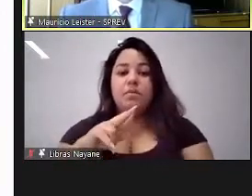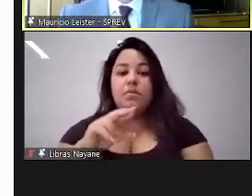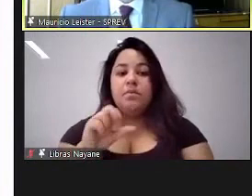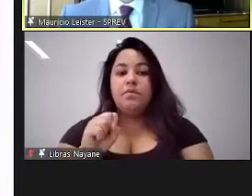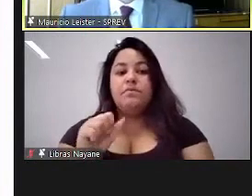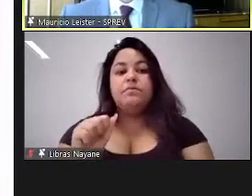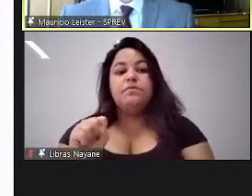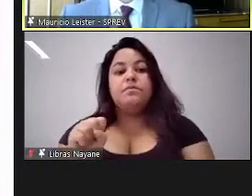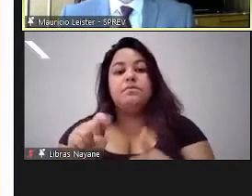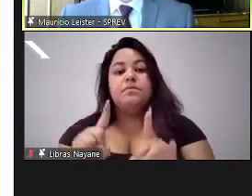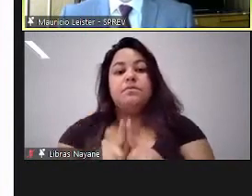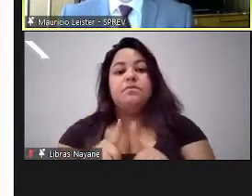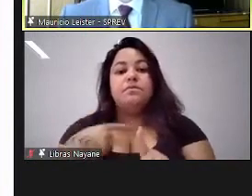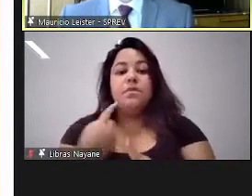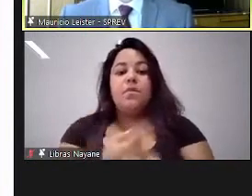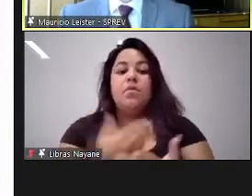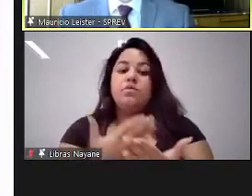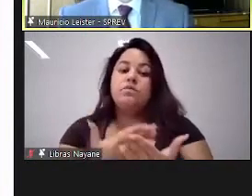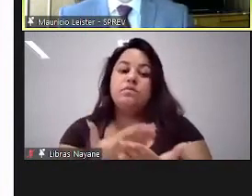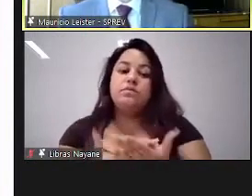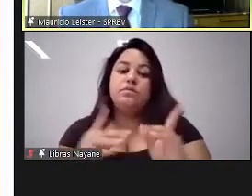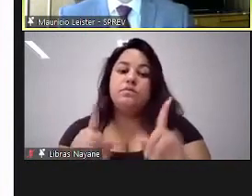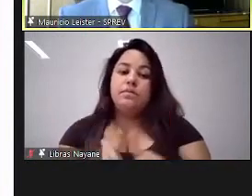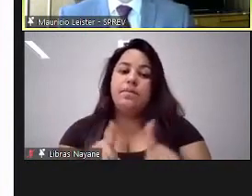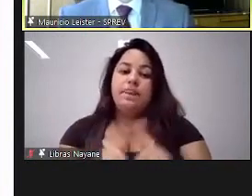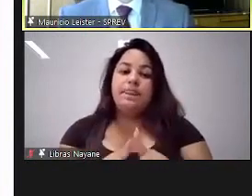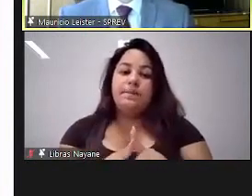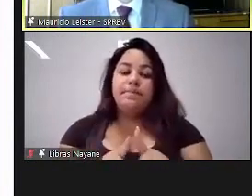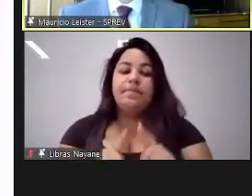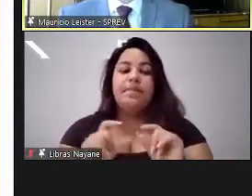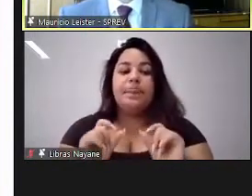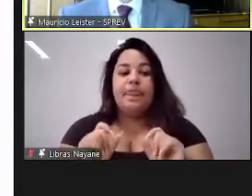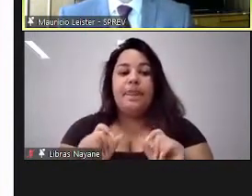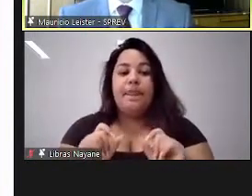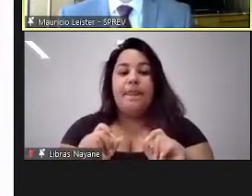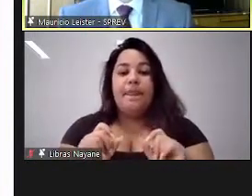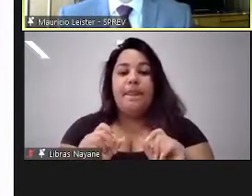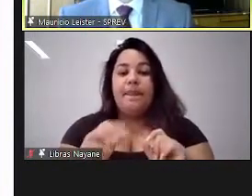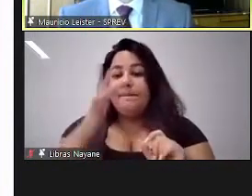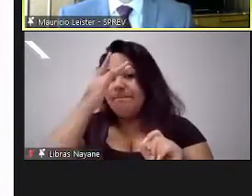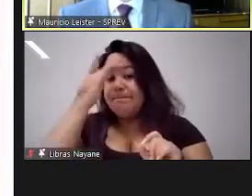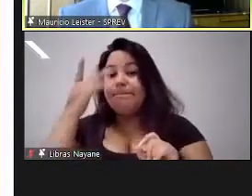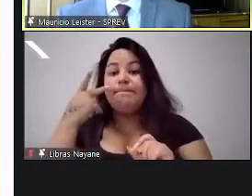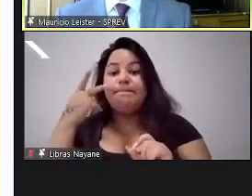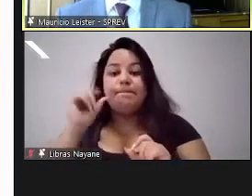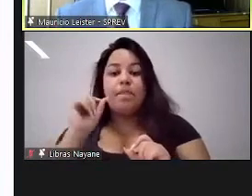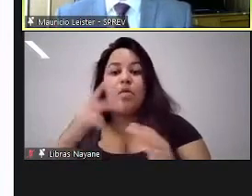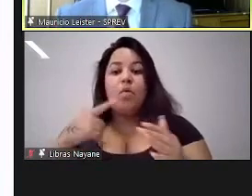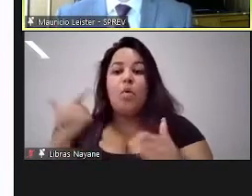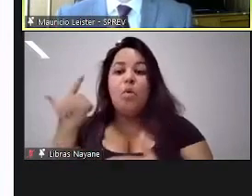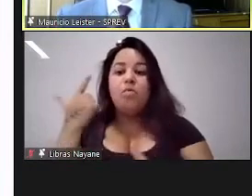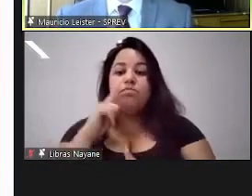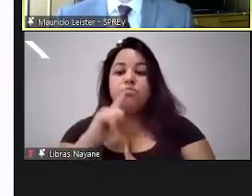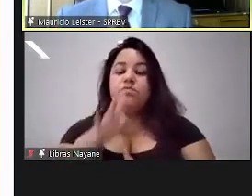to a way out to help this target audience. And we need